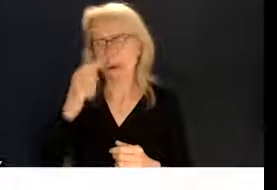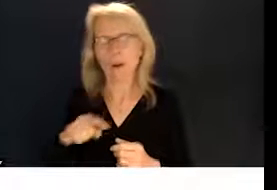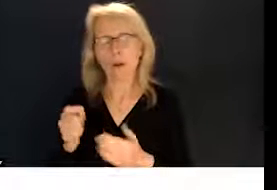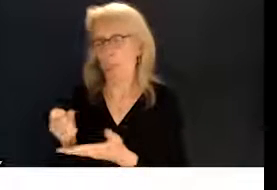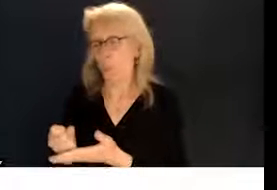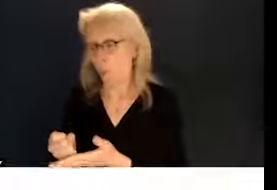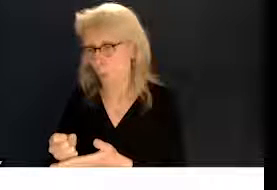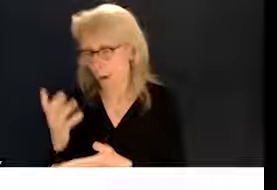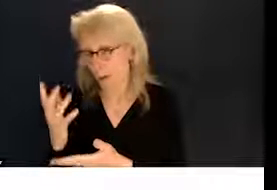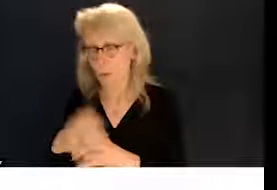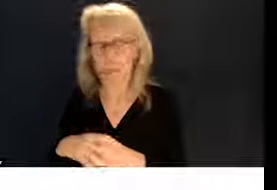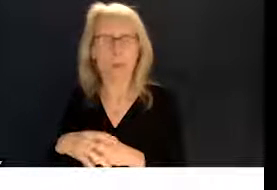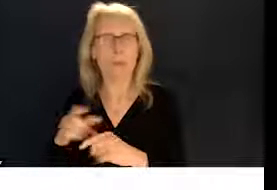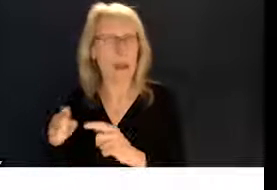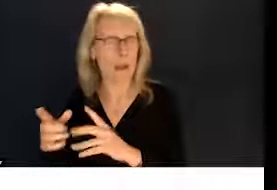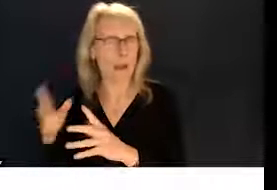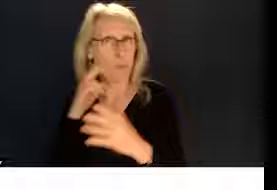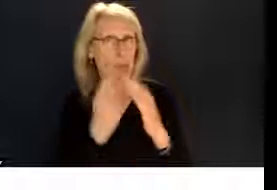of where organisms are going to be.